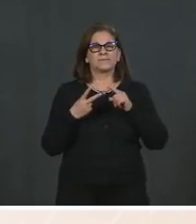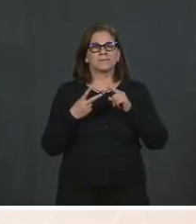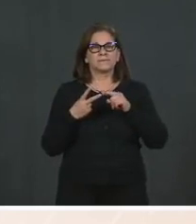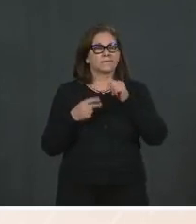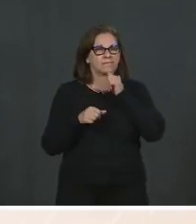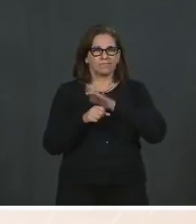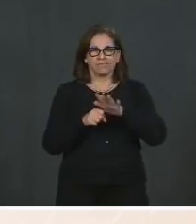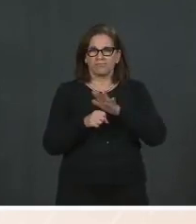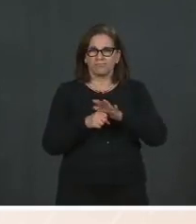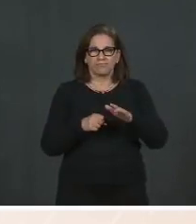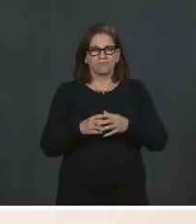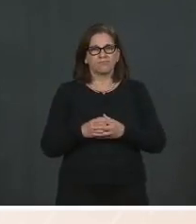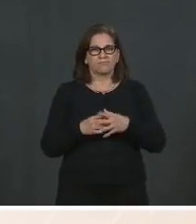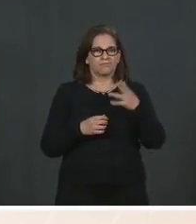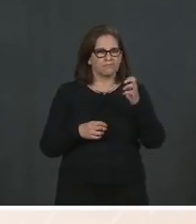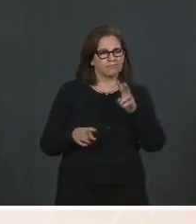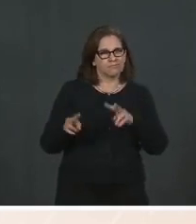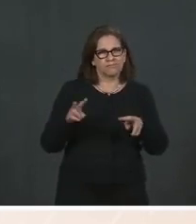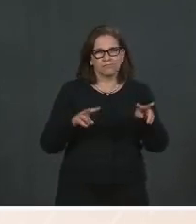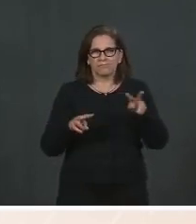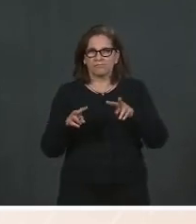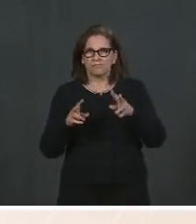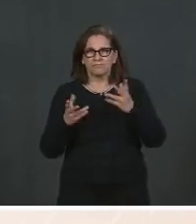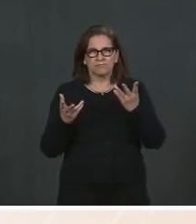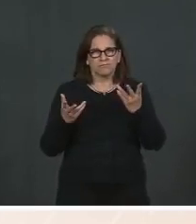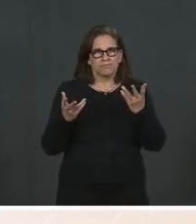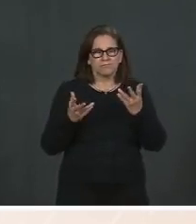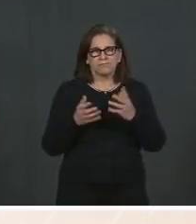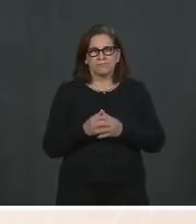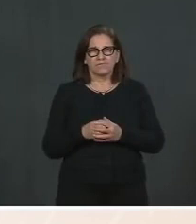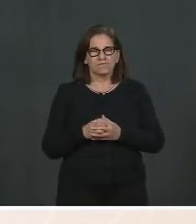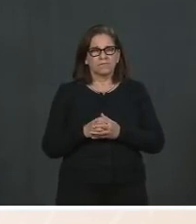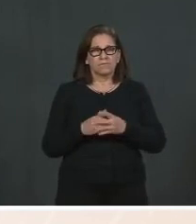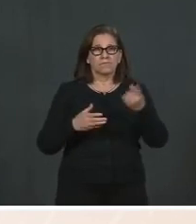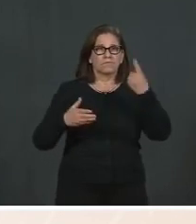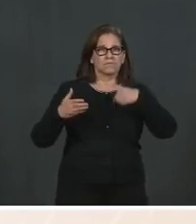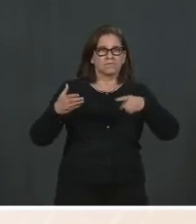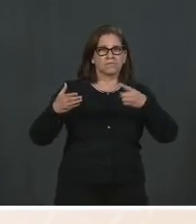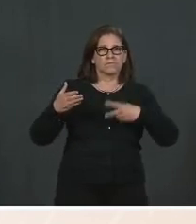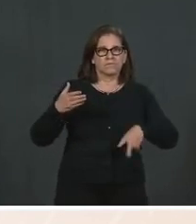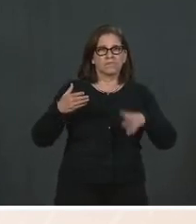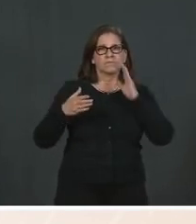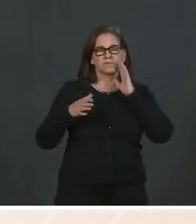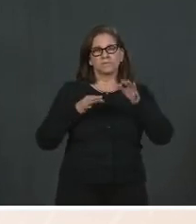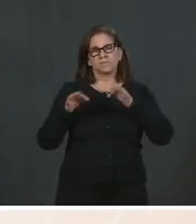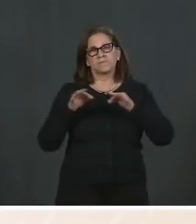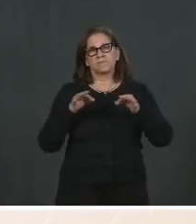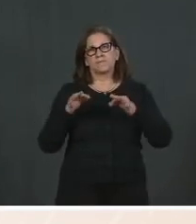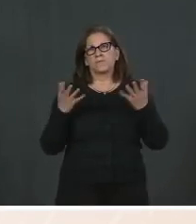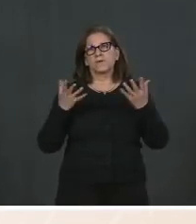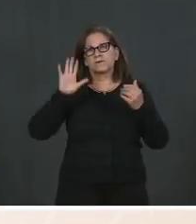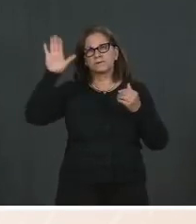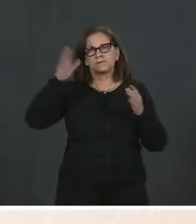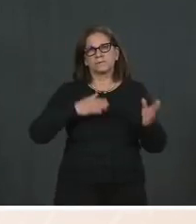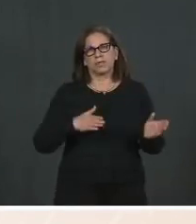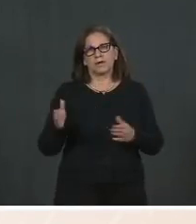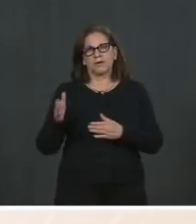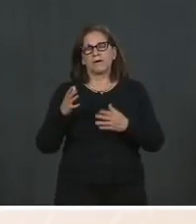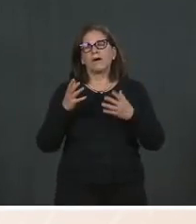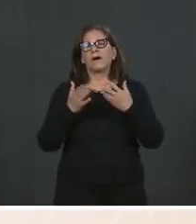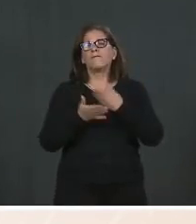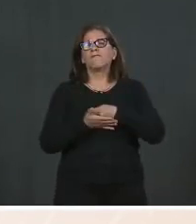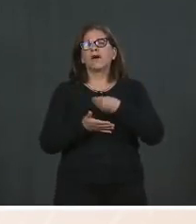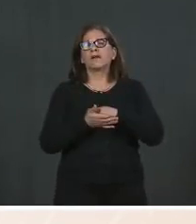to, in a couple of weeks, laying out more specifics of his plan to do exactly that. Go ahead. So the White